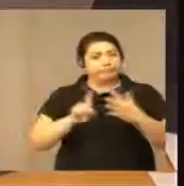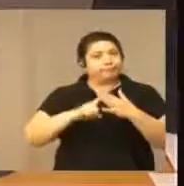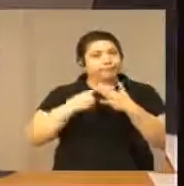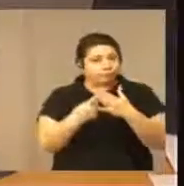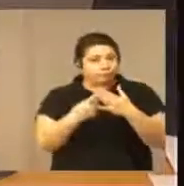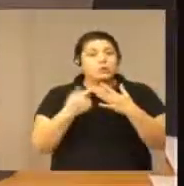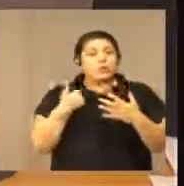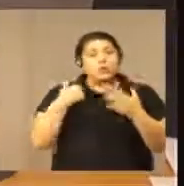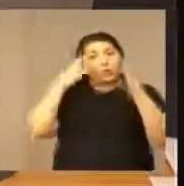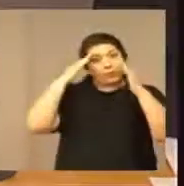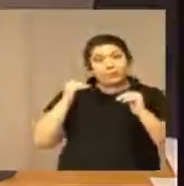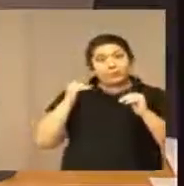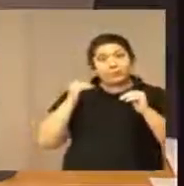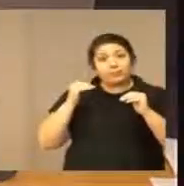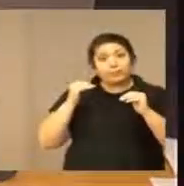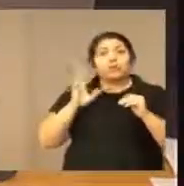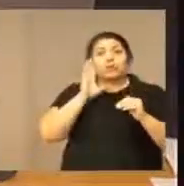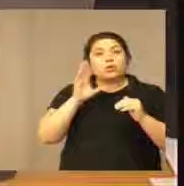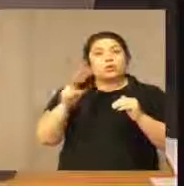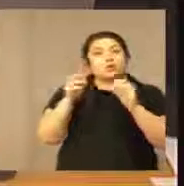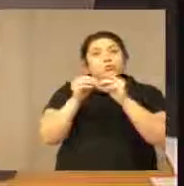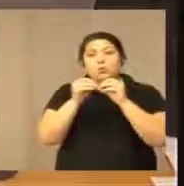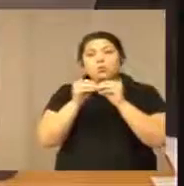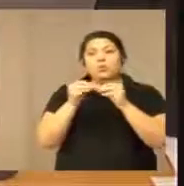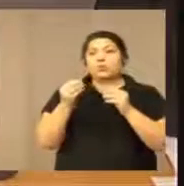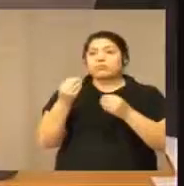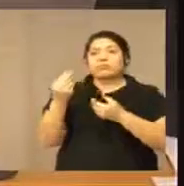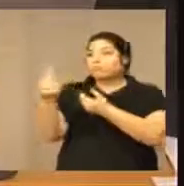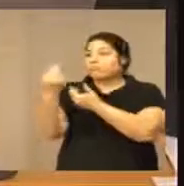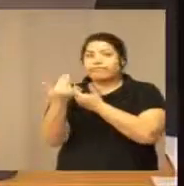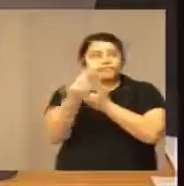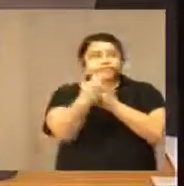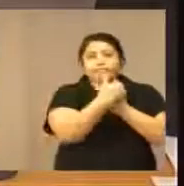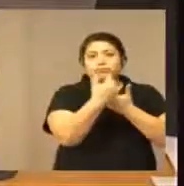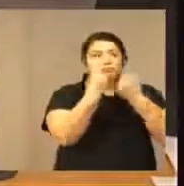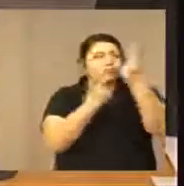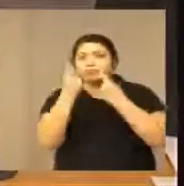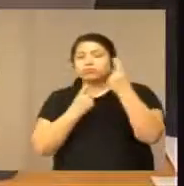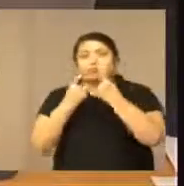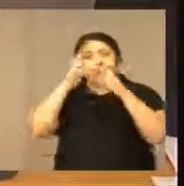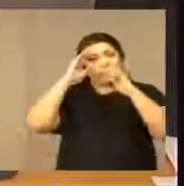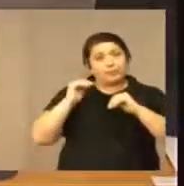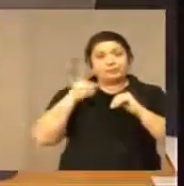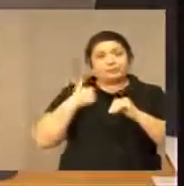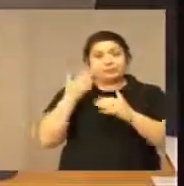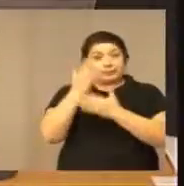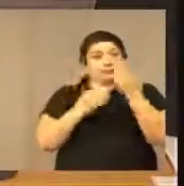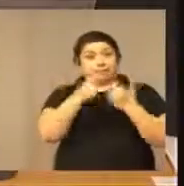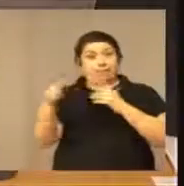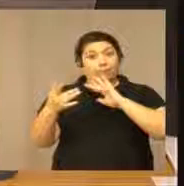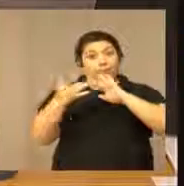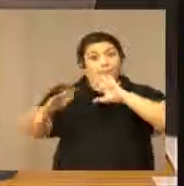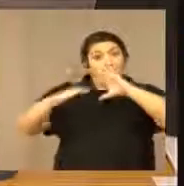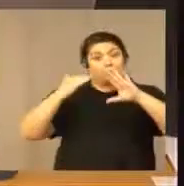hoping to have more engagement. We got several good questions before the break. So I'm going